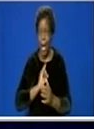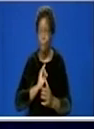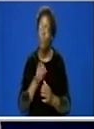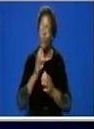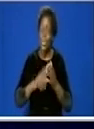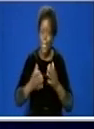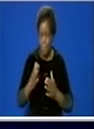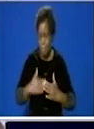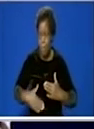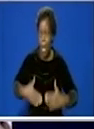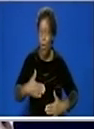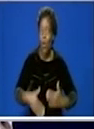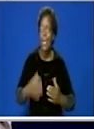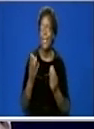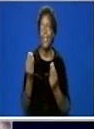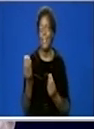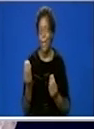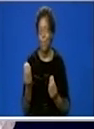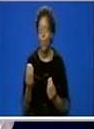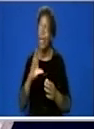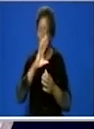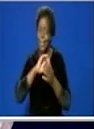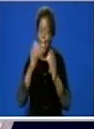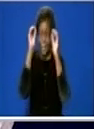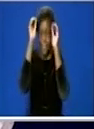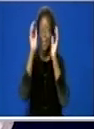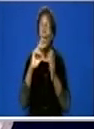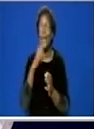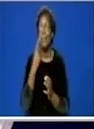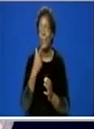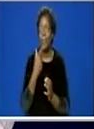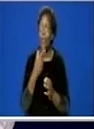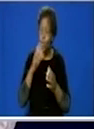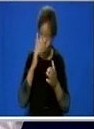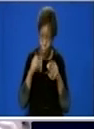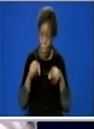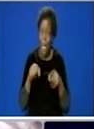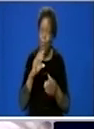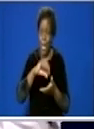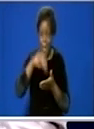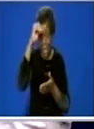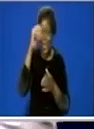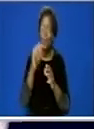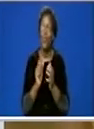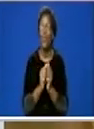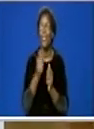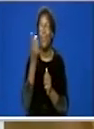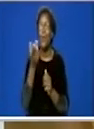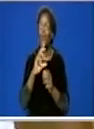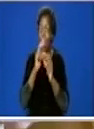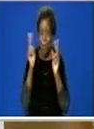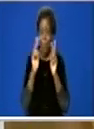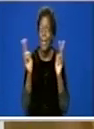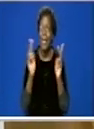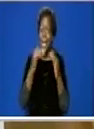is simple, just like Mwalimu said it. Yes. Okay, my attitude today is I will learn everything. My attitude. There, I am ready. Yes, you are right. Now